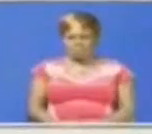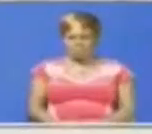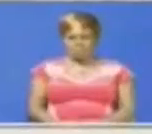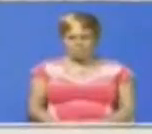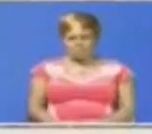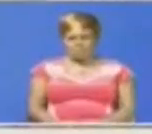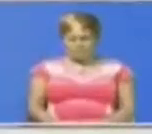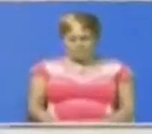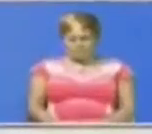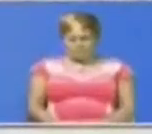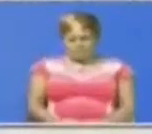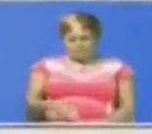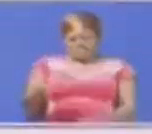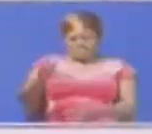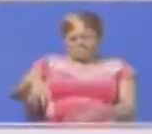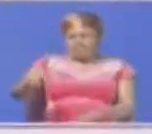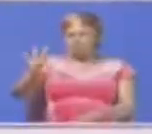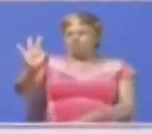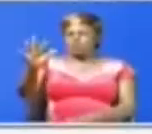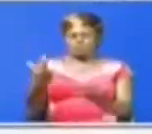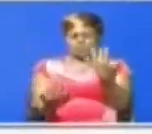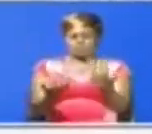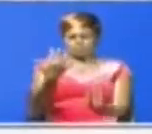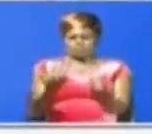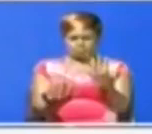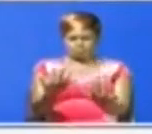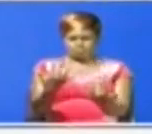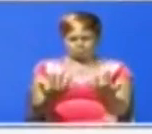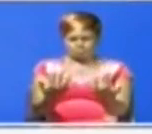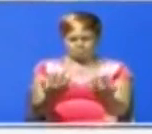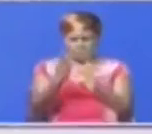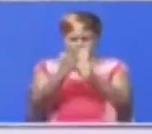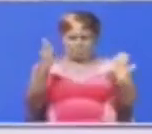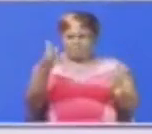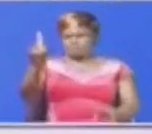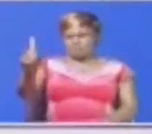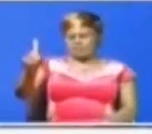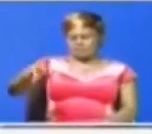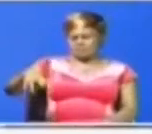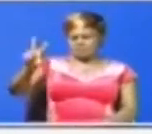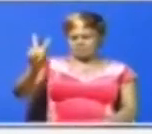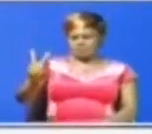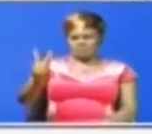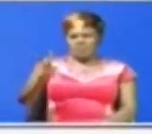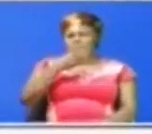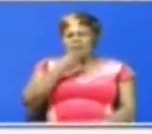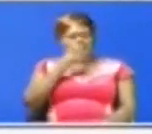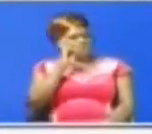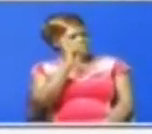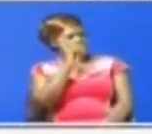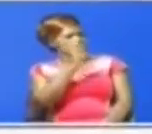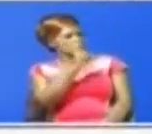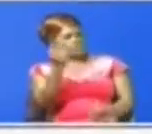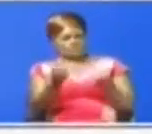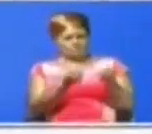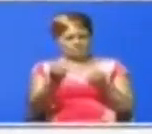Three public service vehicles are torched, two Nissans and a bus. Ian Karaoke looks closely at his vehicle, now